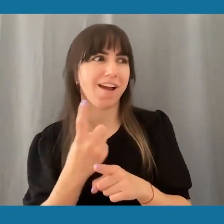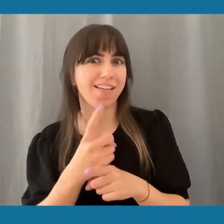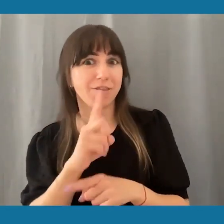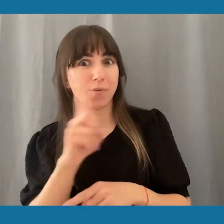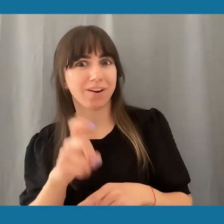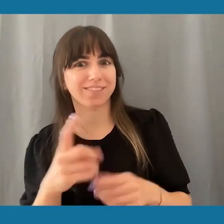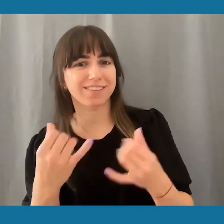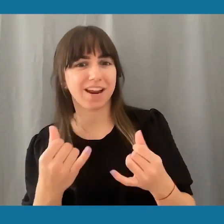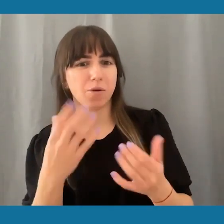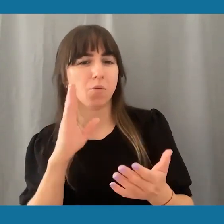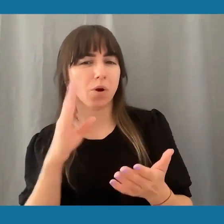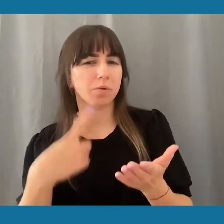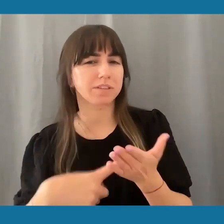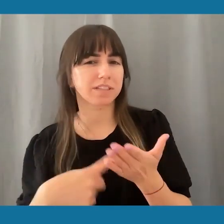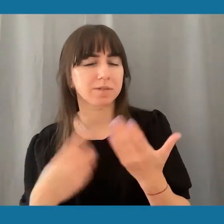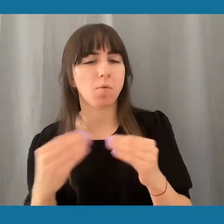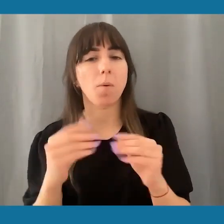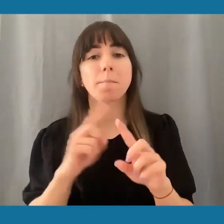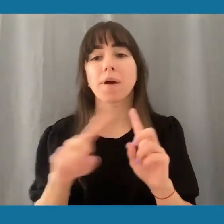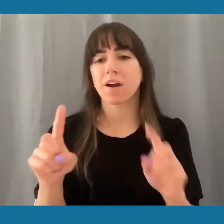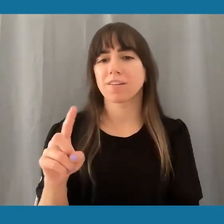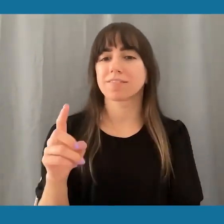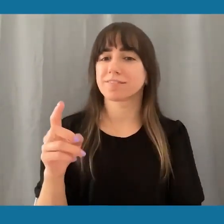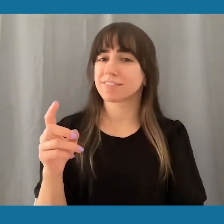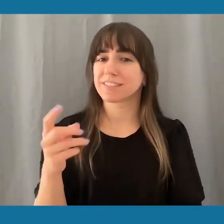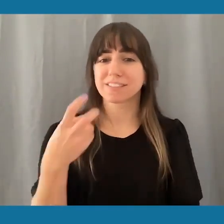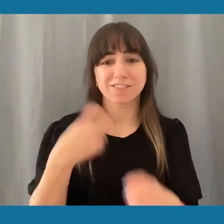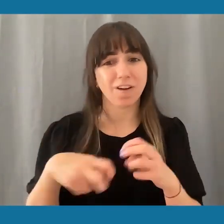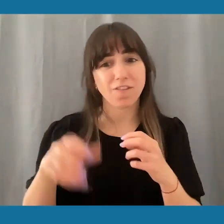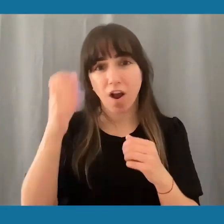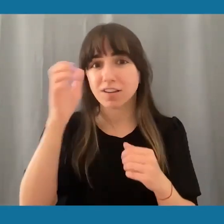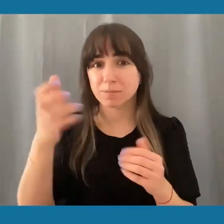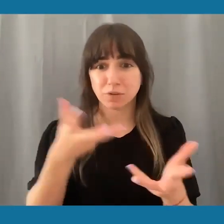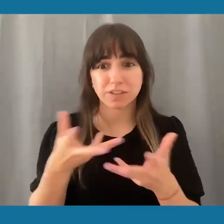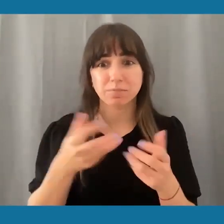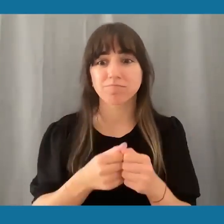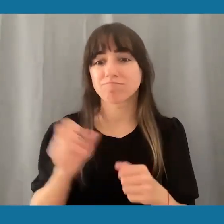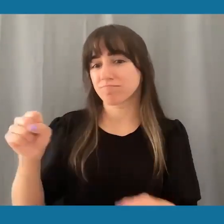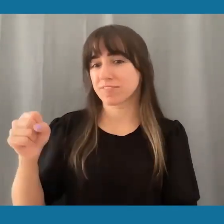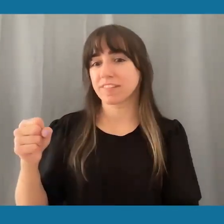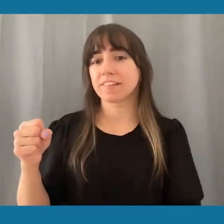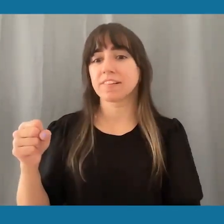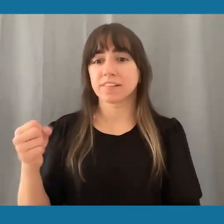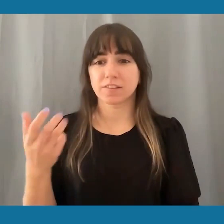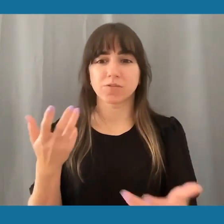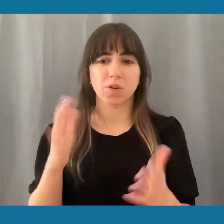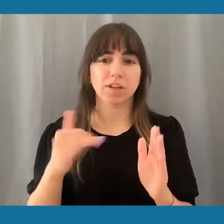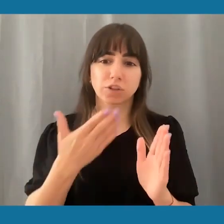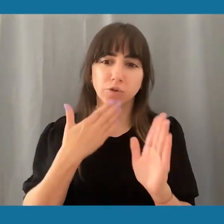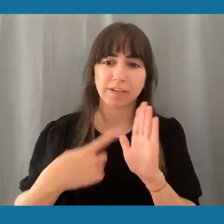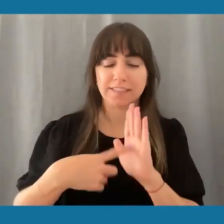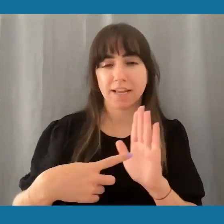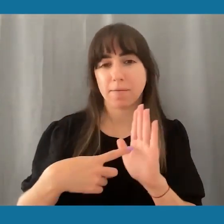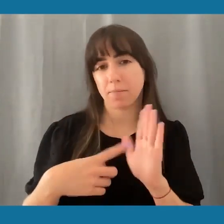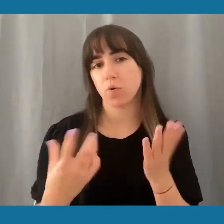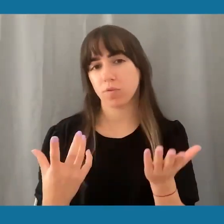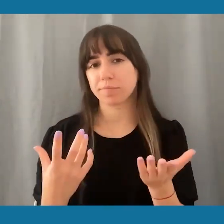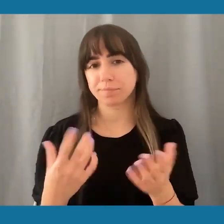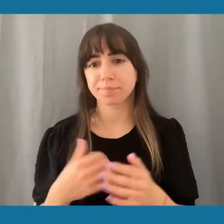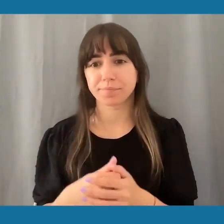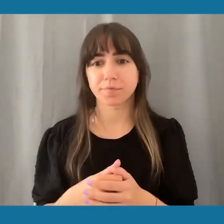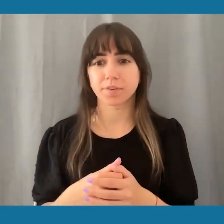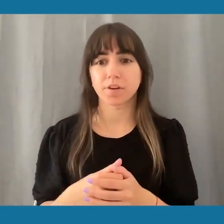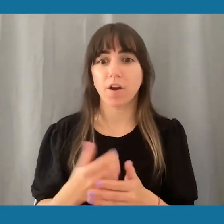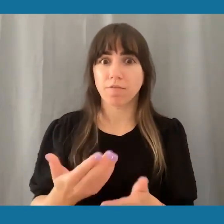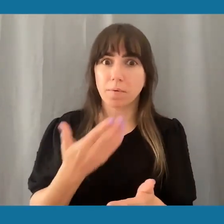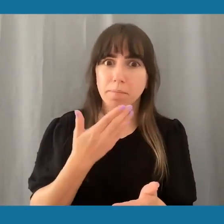about that. But yeah, it's a hard concept to deal with. Hard topic. And so that's a good example of a big need